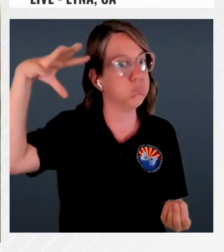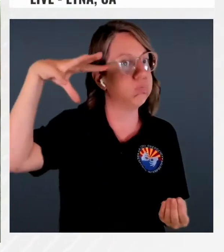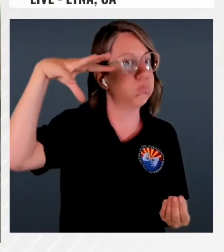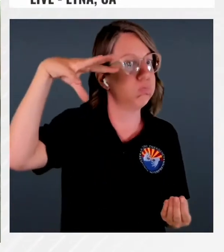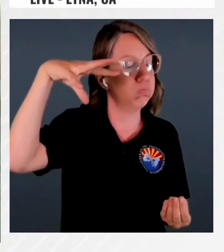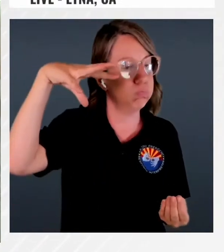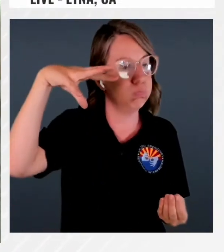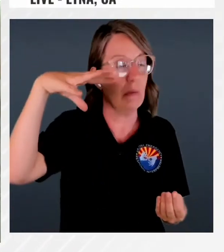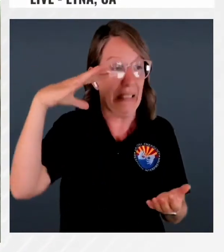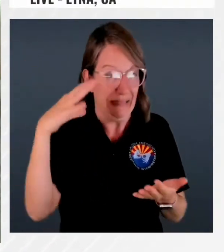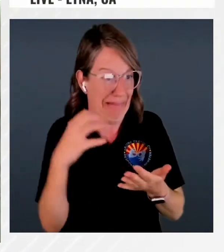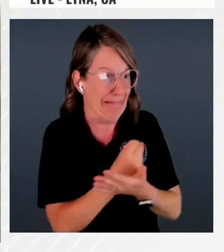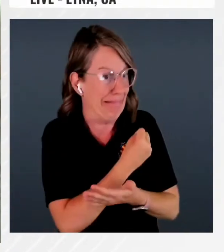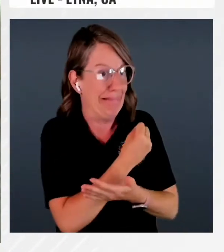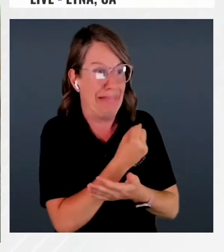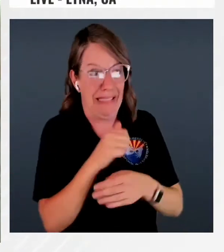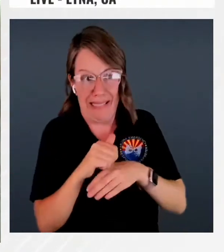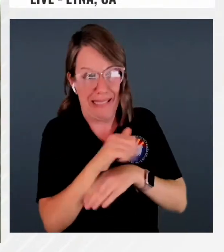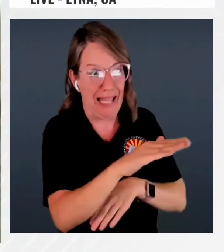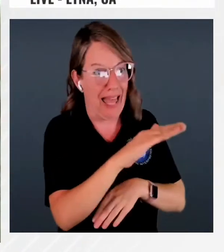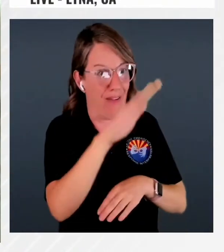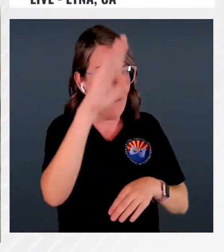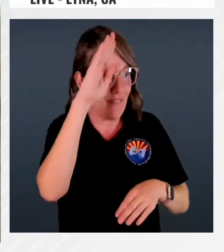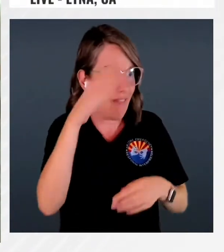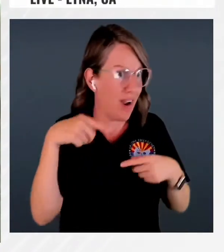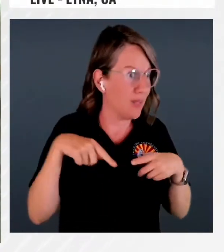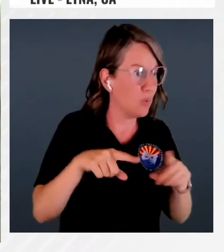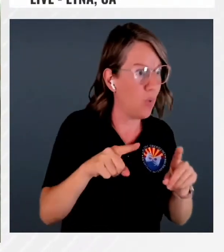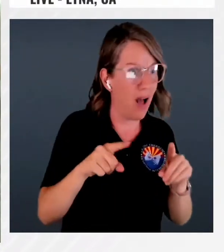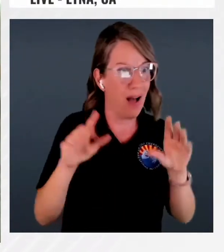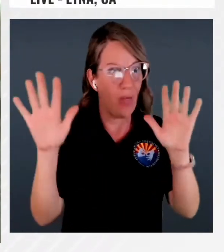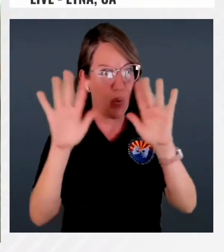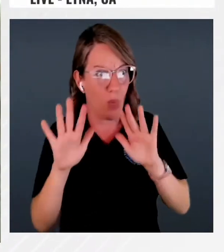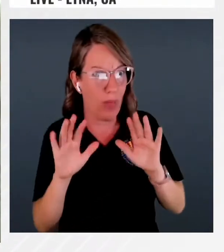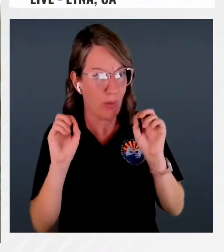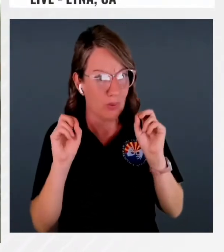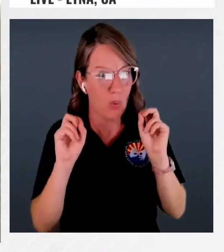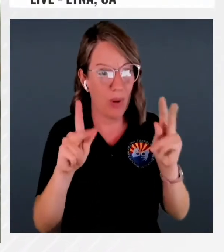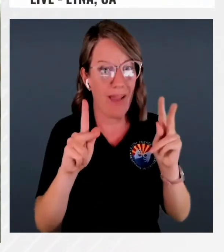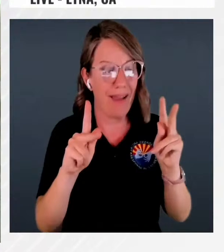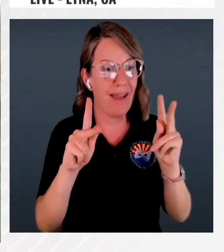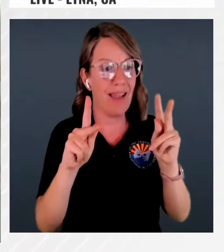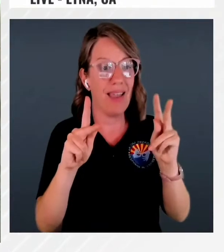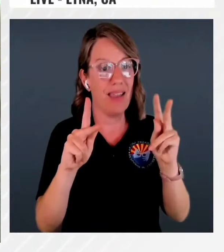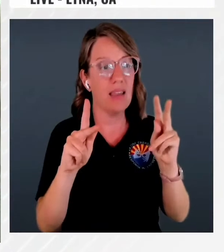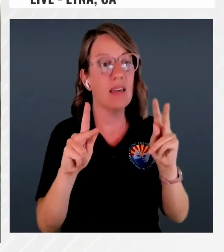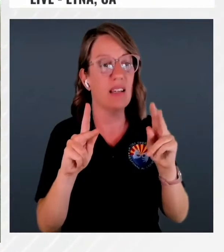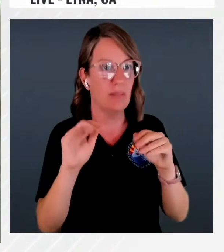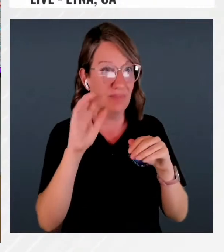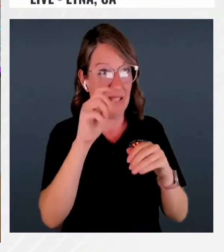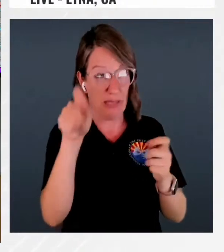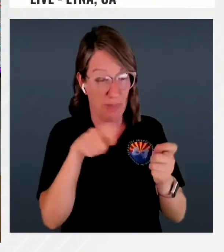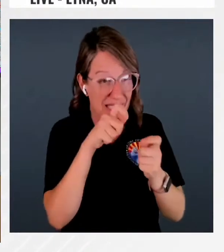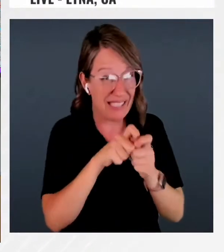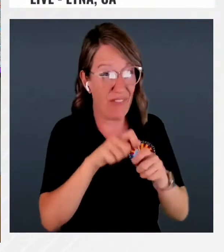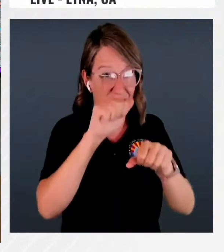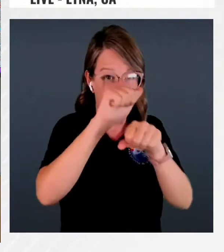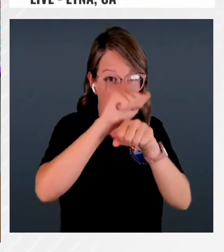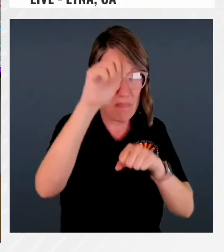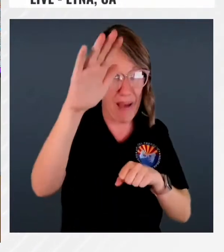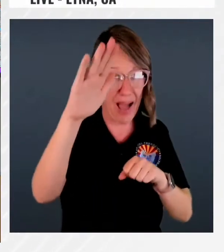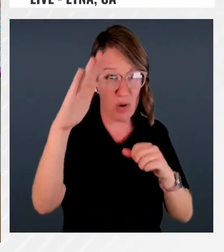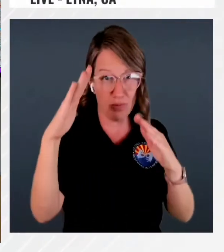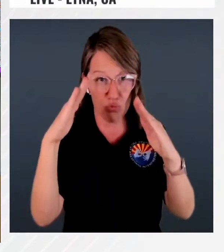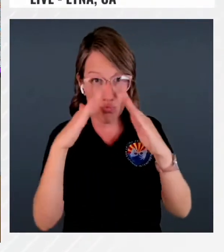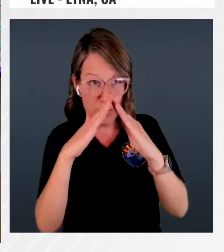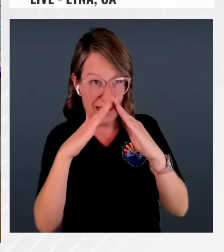on a lot of this fire's edge. If I would say about a week ago, we would not be able to get on that fire's